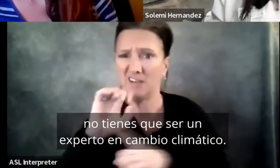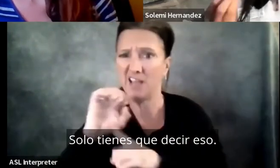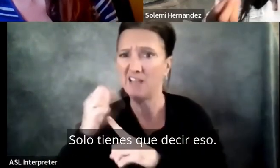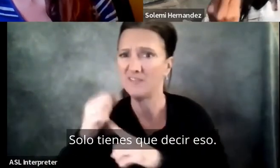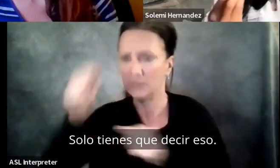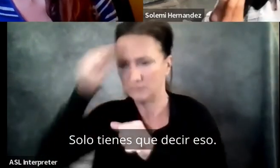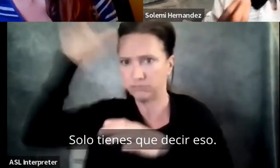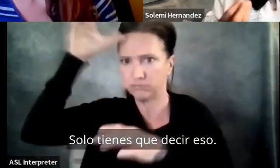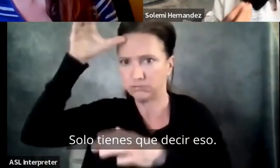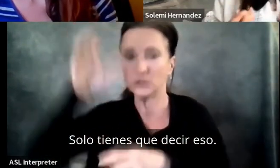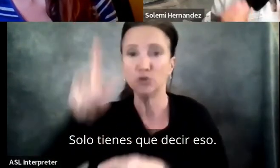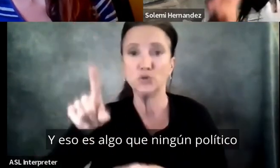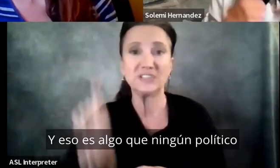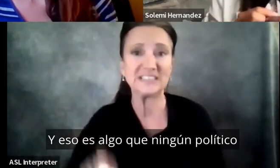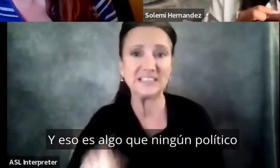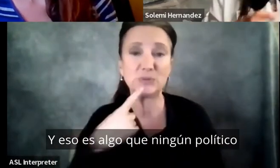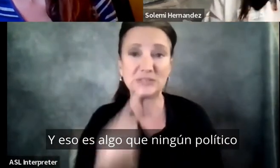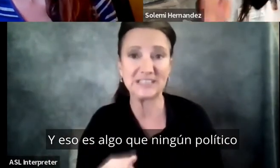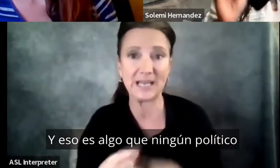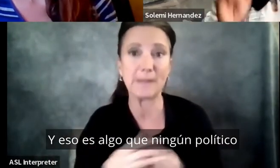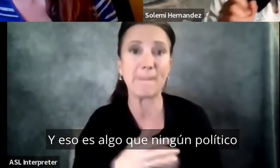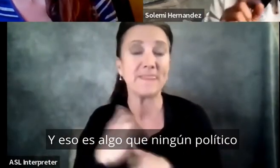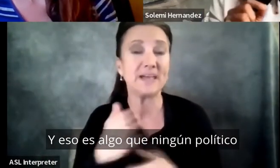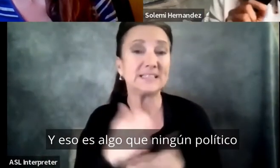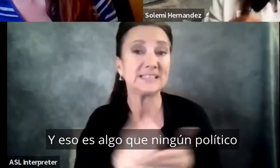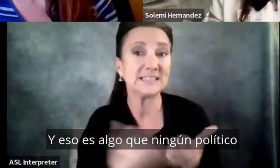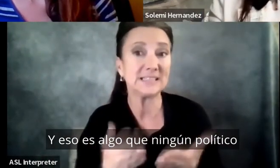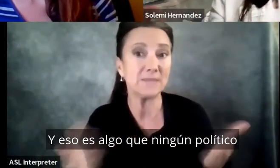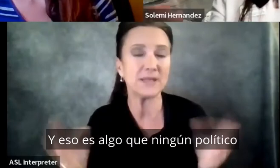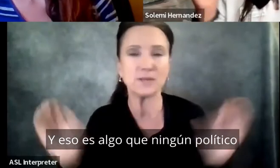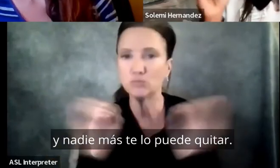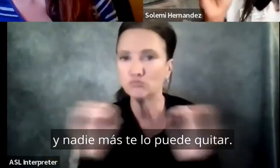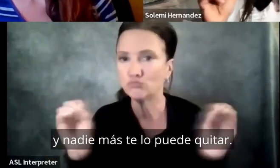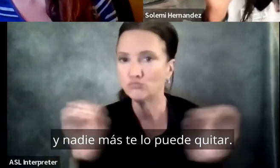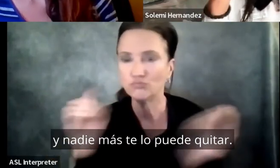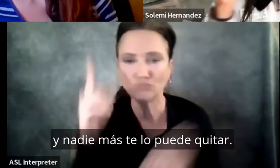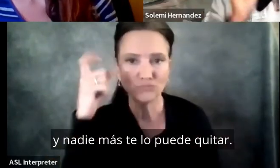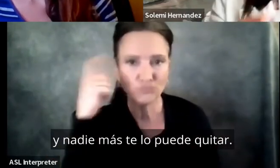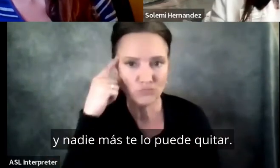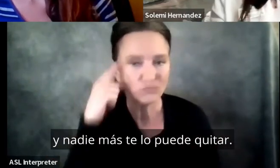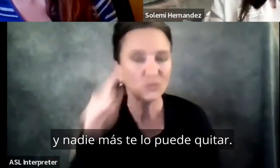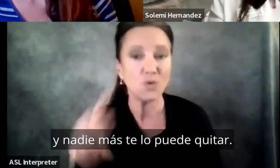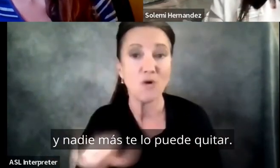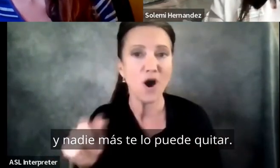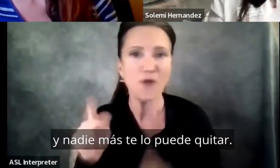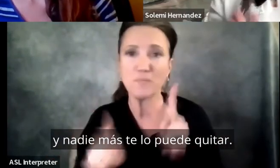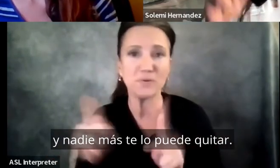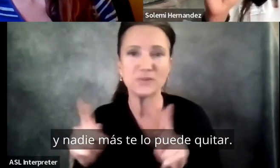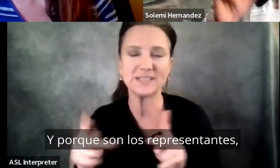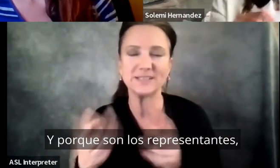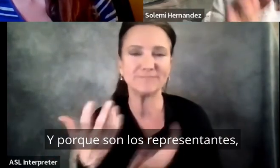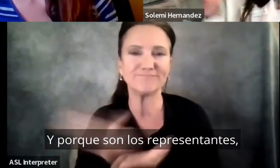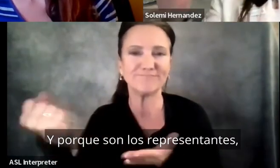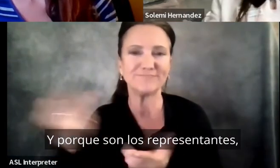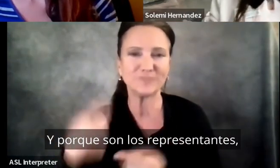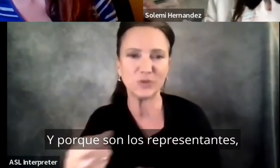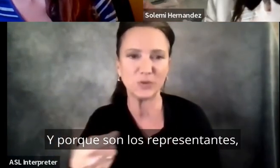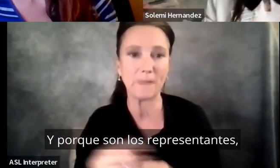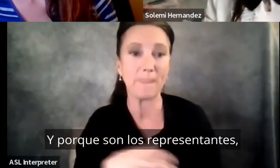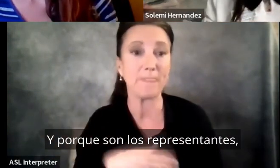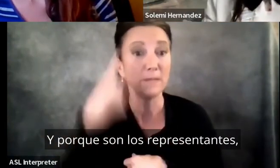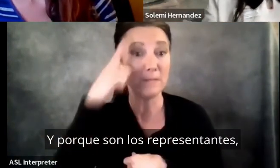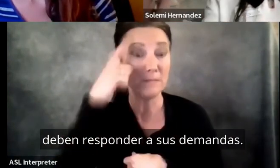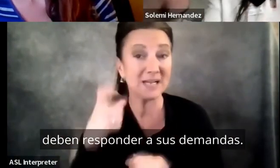expert. You just have to say that. And that's something that no politician and nobody else can take away from you. And because they are